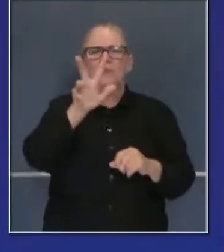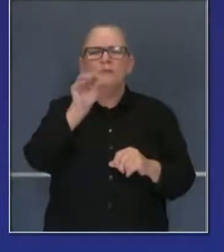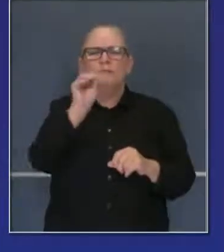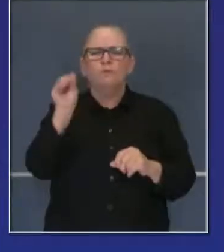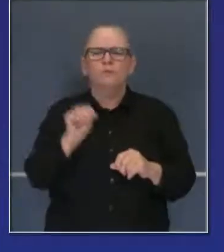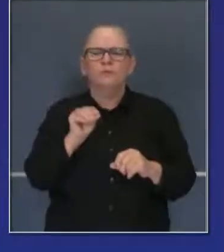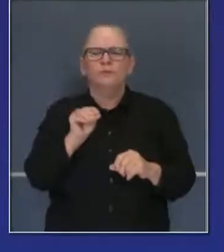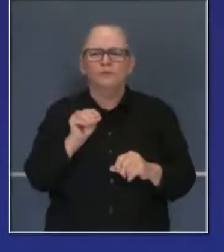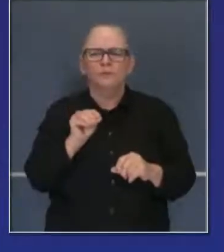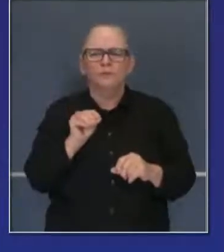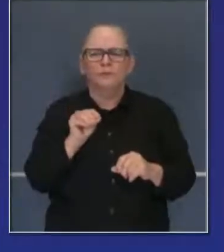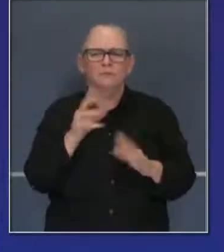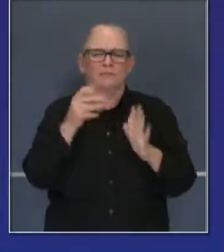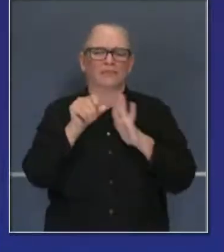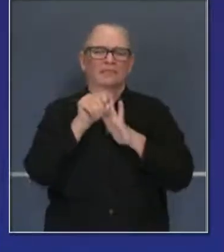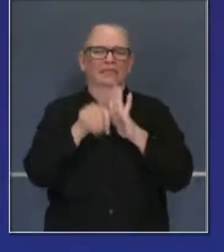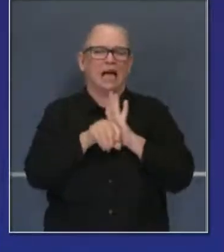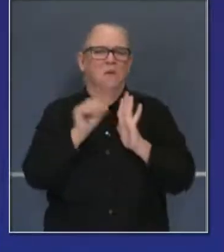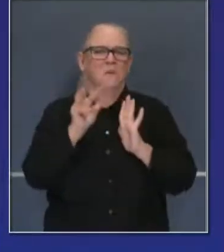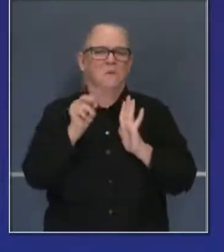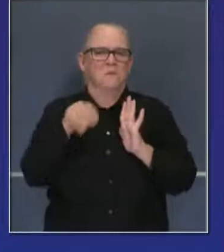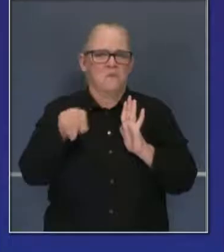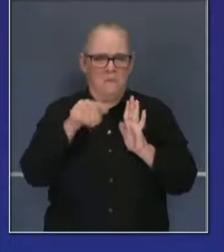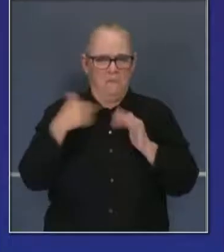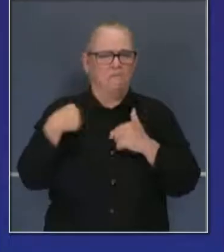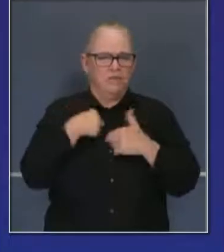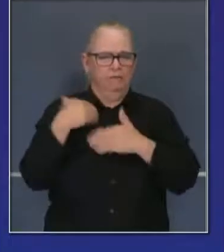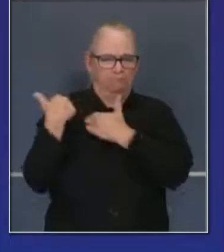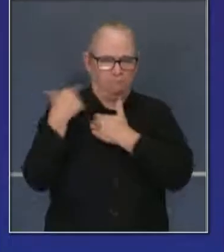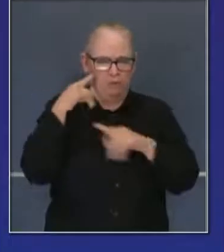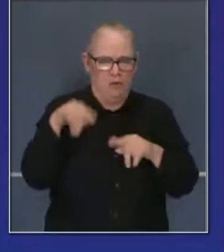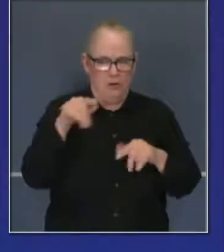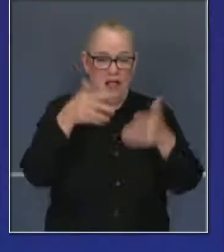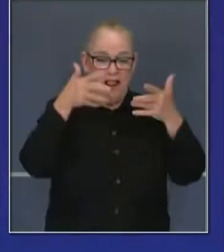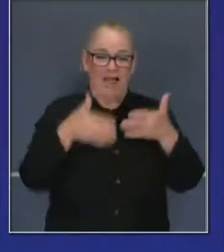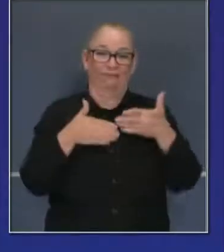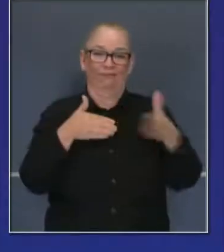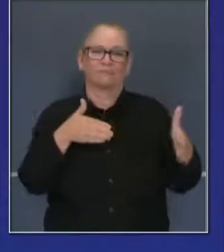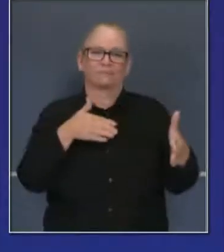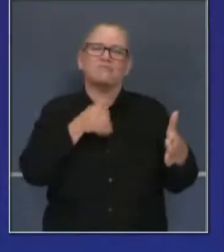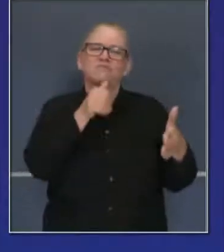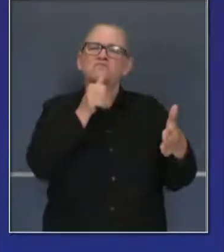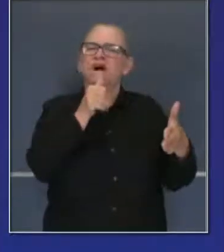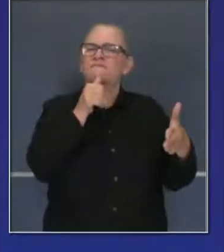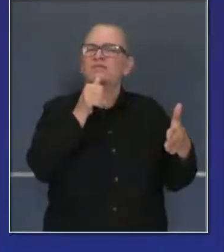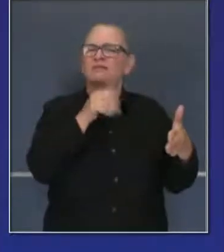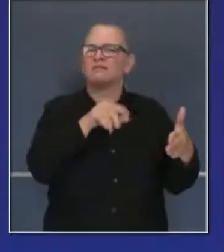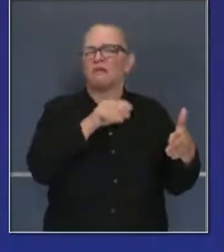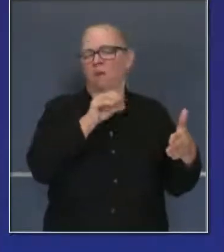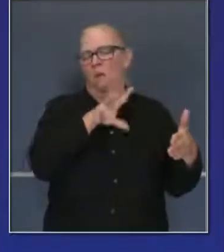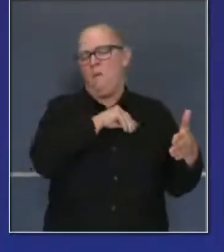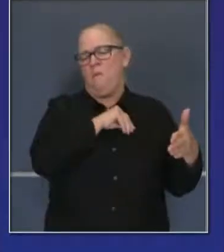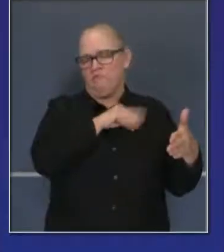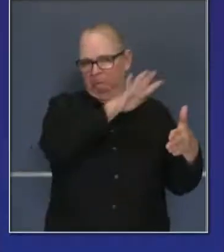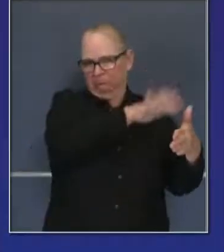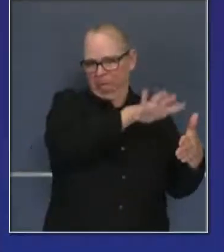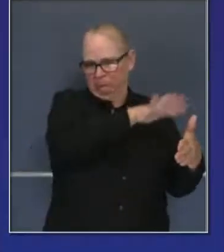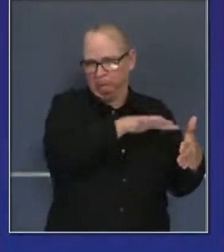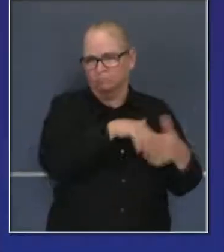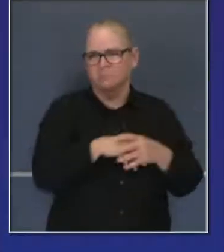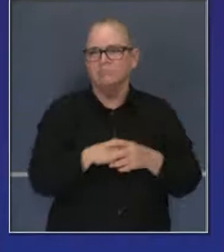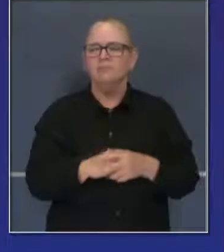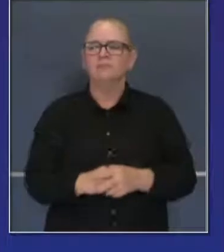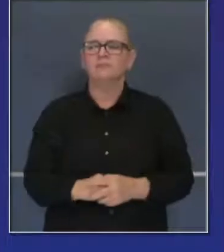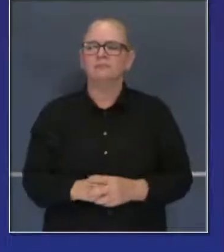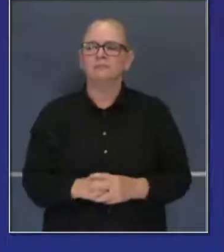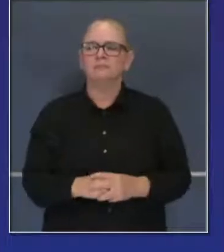3% in state areas of responsibility. So when we talk about forest fires, we're predominantly talking about the need